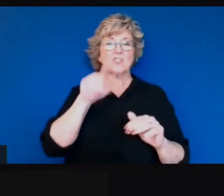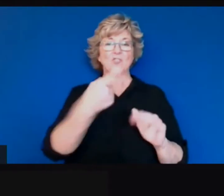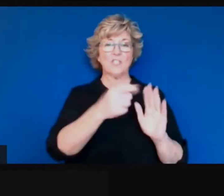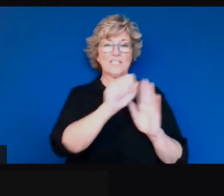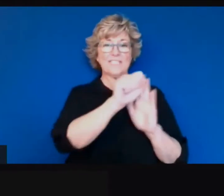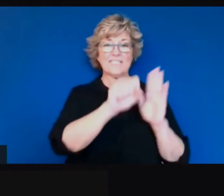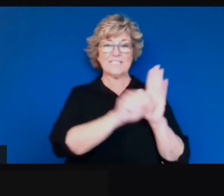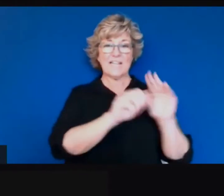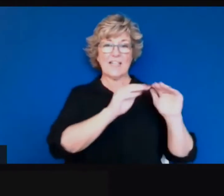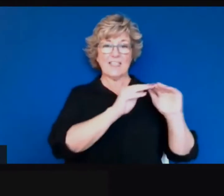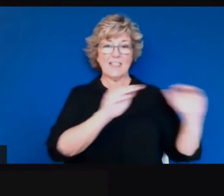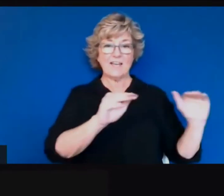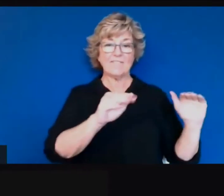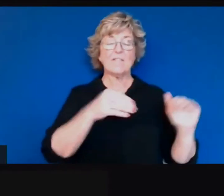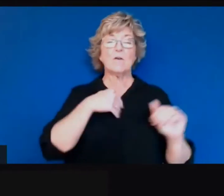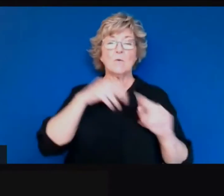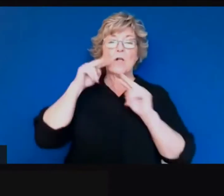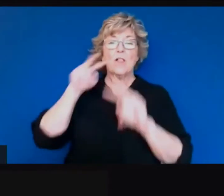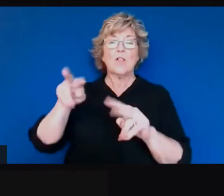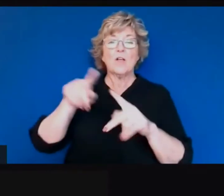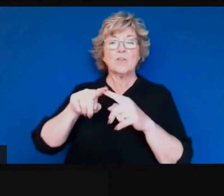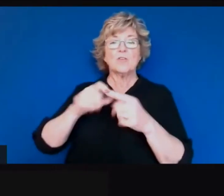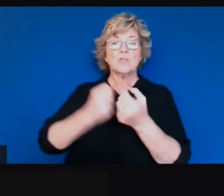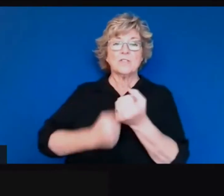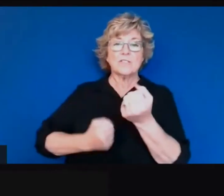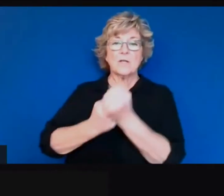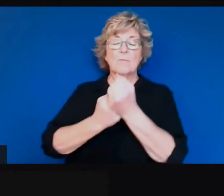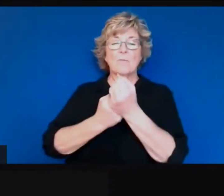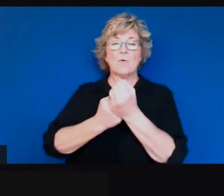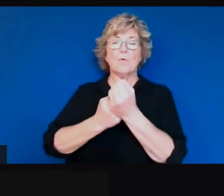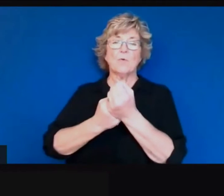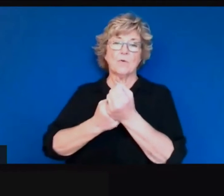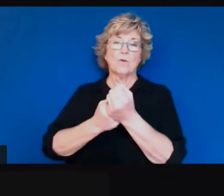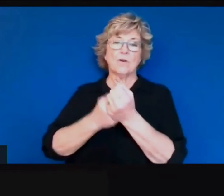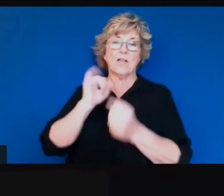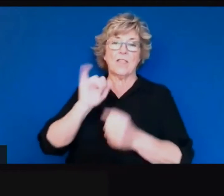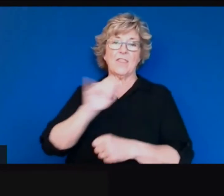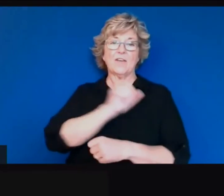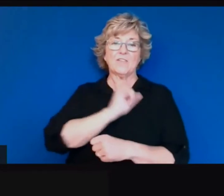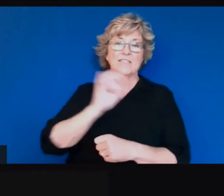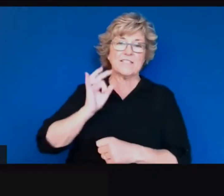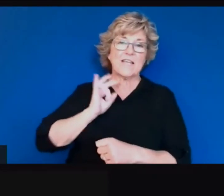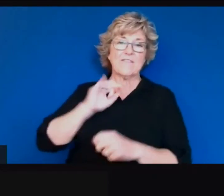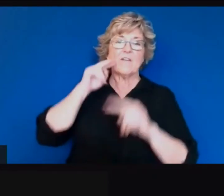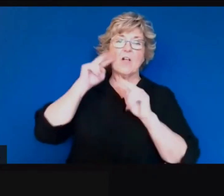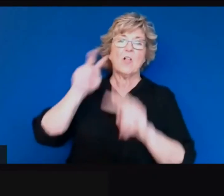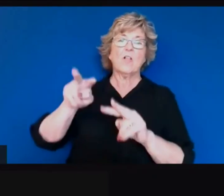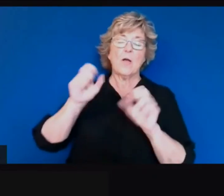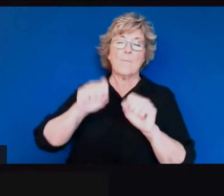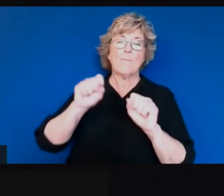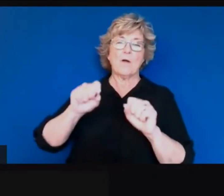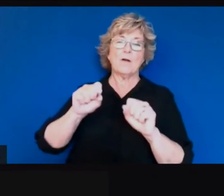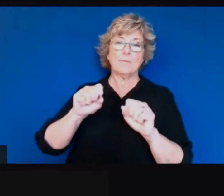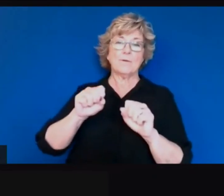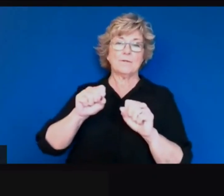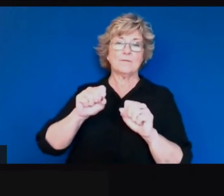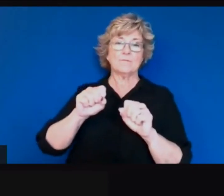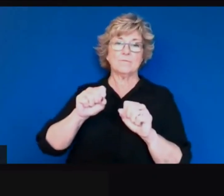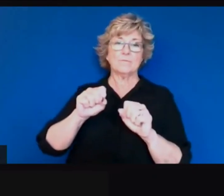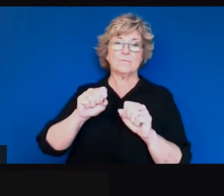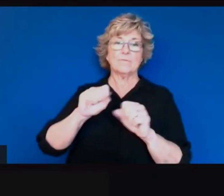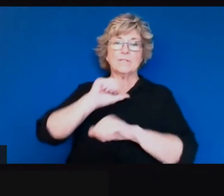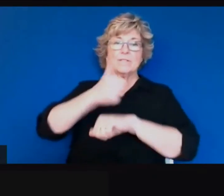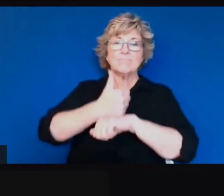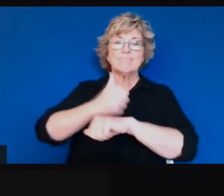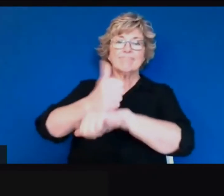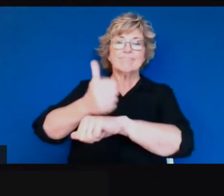And we are looking to support the staffing in these alternative care sites and looking to potentially stand up more alternative care